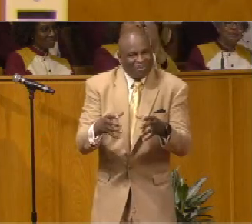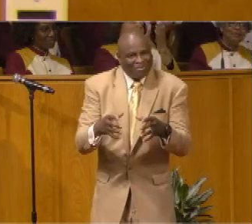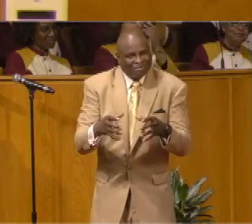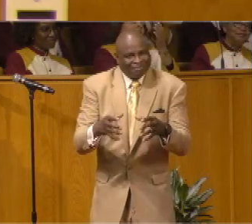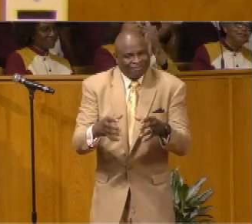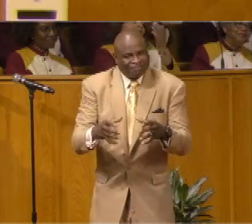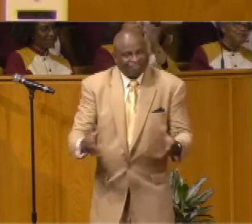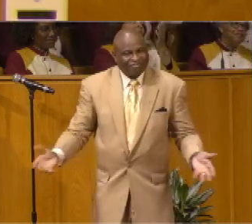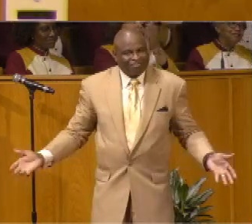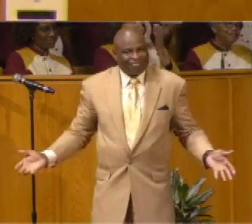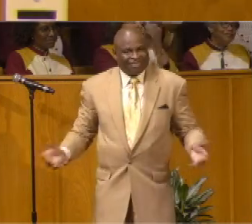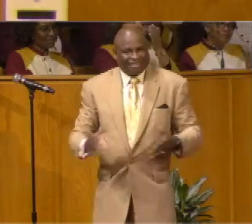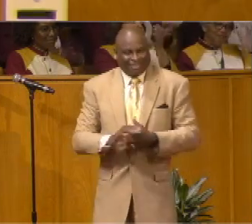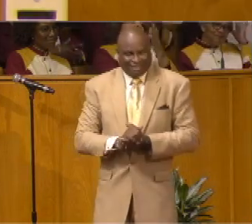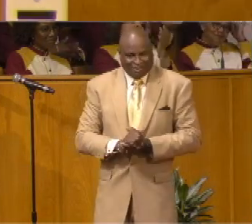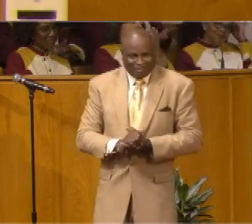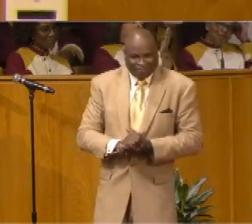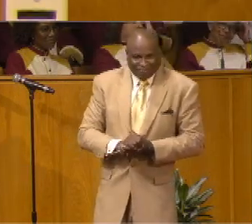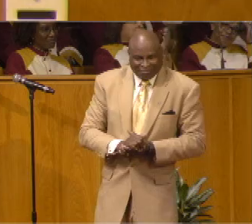teach, Pastor.